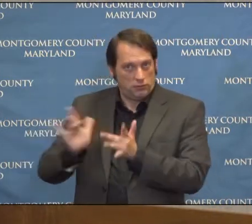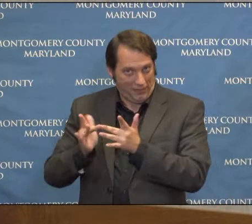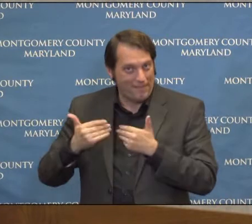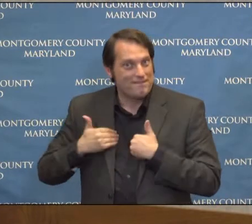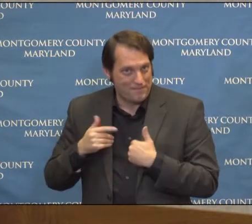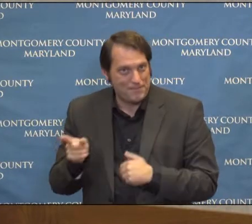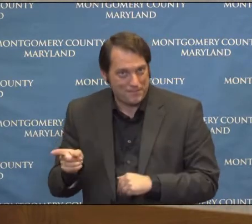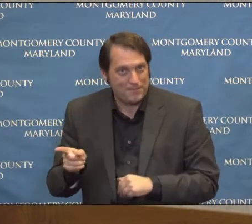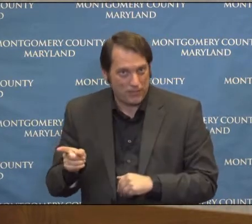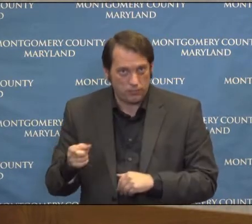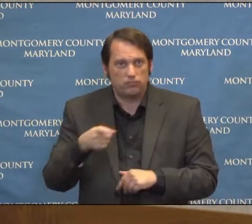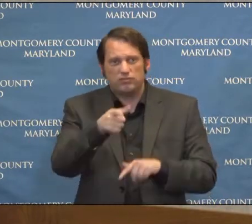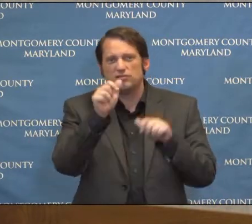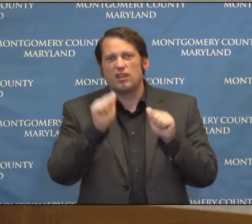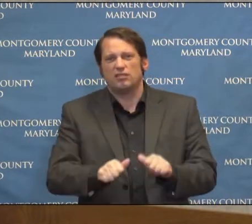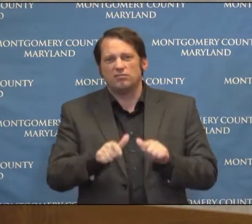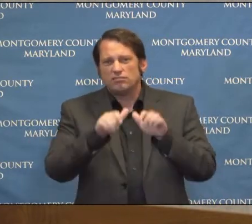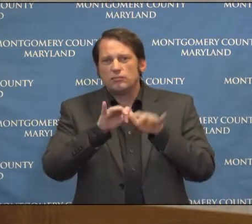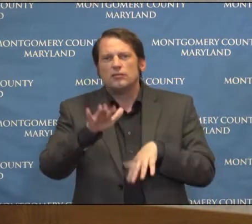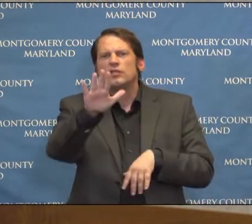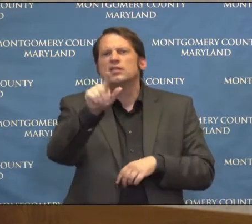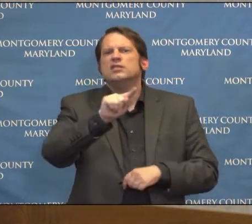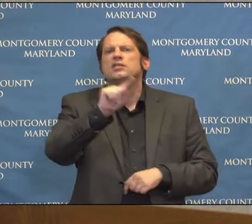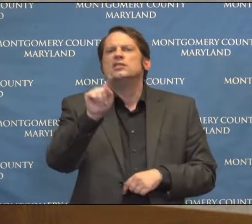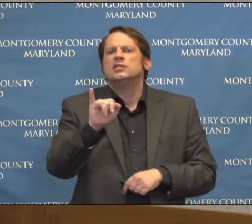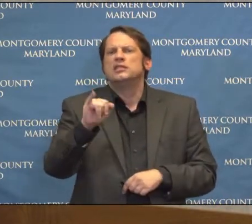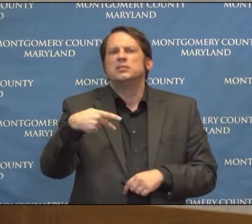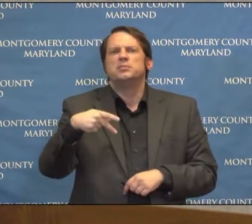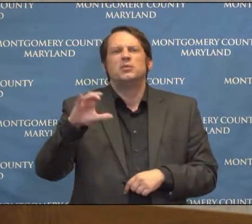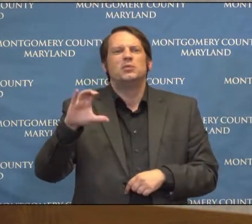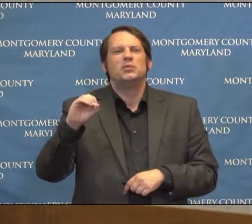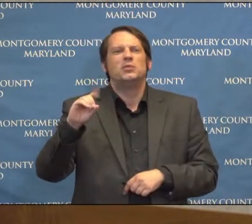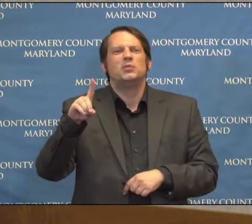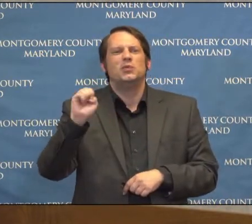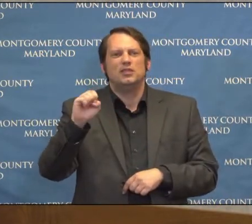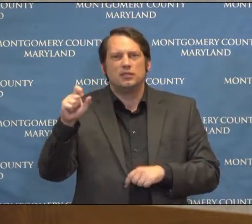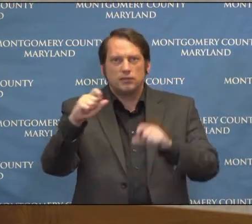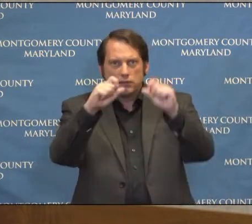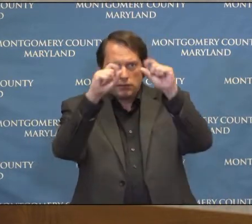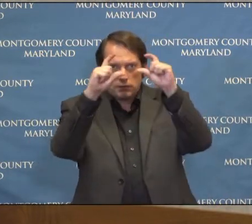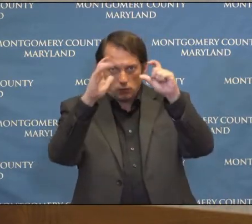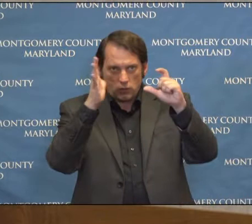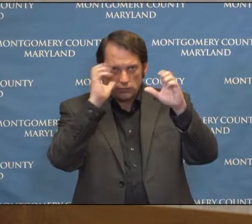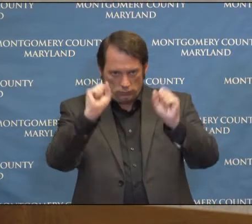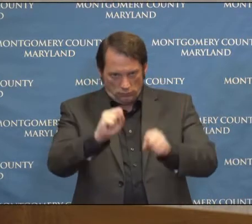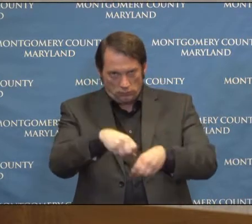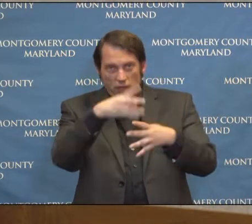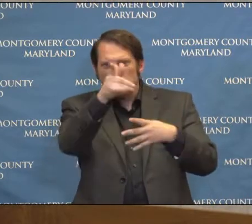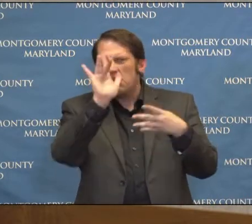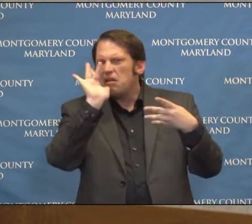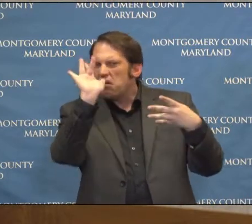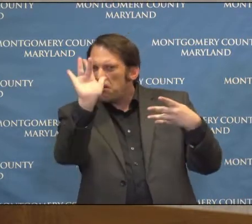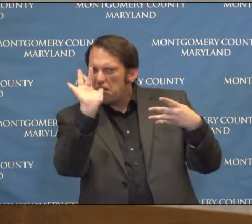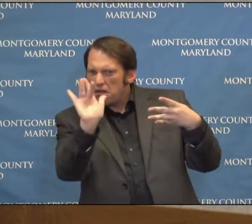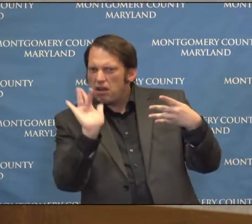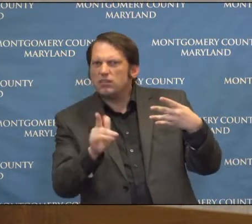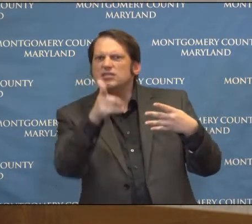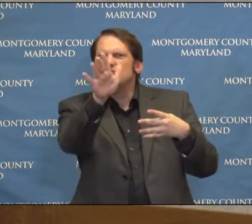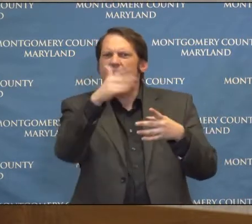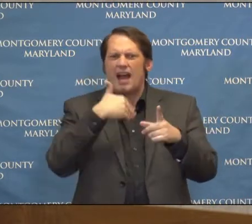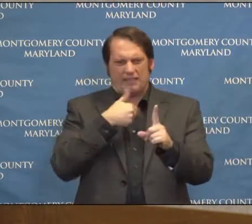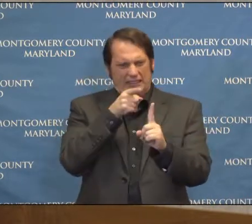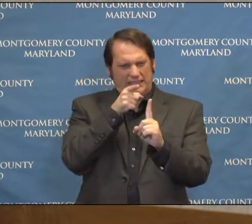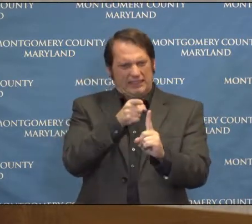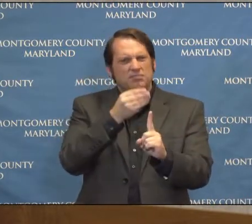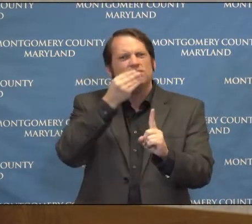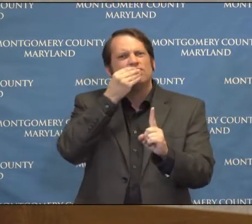delivery? Do you need special diet accommodations in the food that's available? And these resources are also available in our website in Spanish,